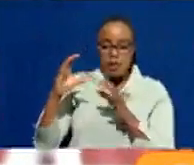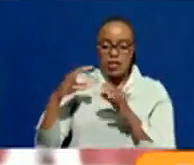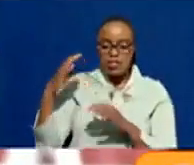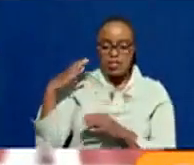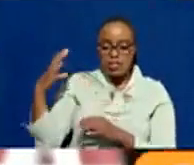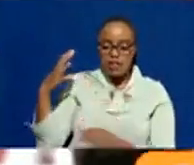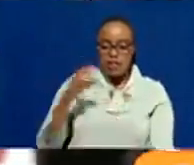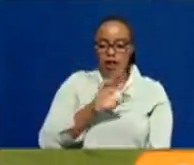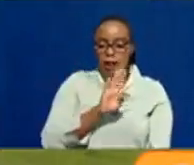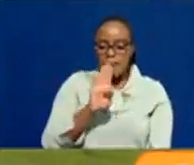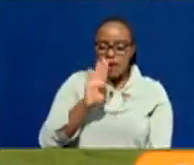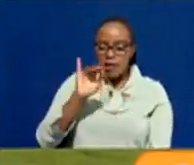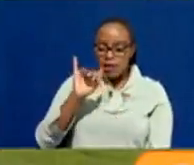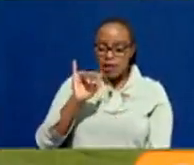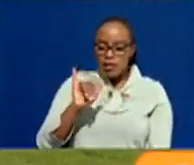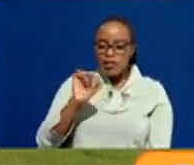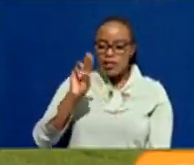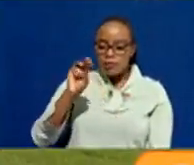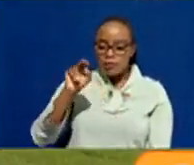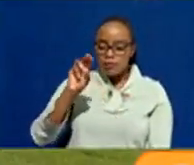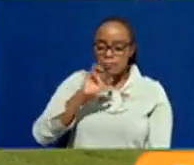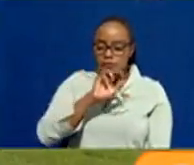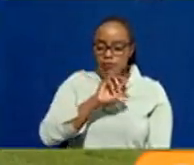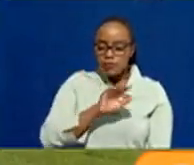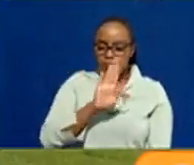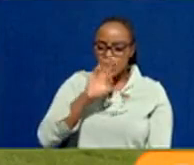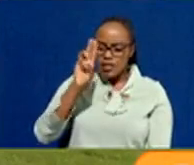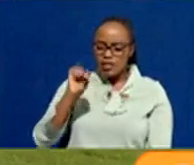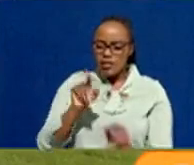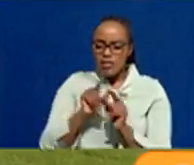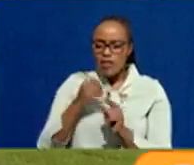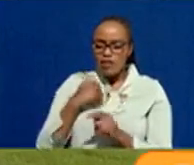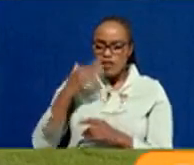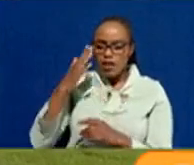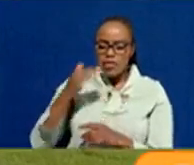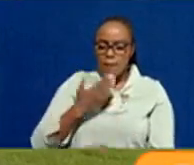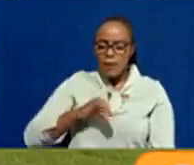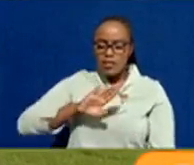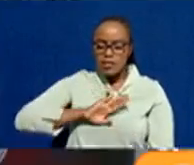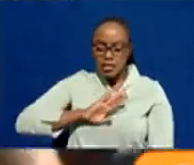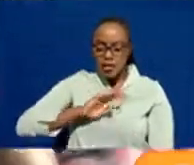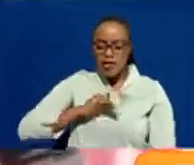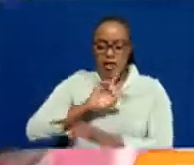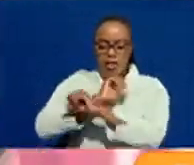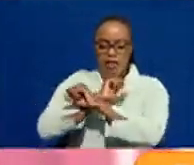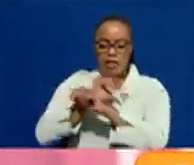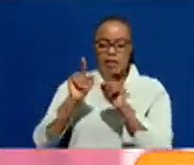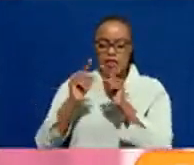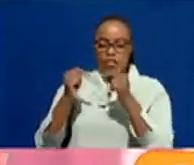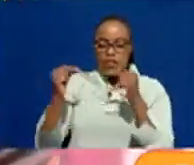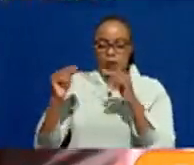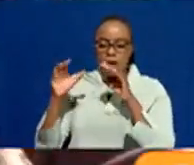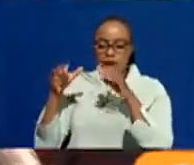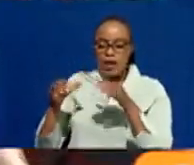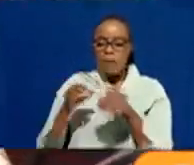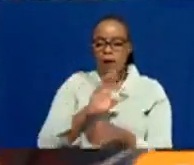Bayern Munich host another former champion, Barcelona. The talking point is Barcelona striker Robert Lewandowski, who will be up against his former club,